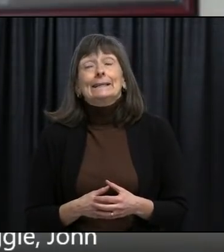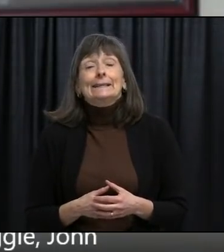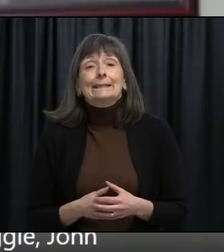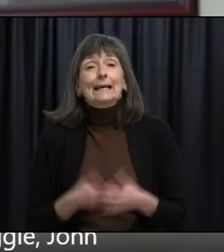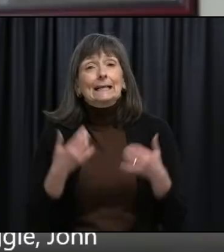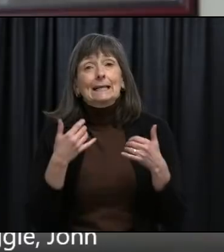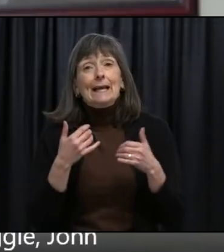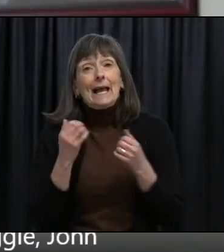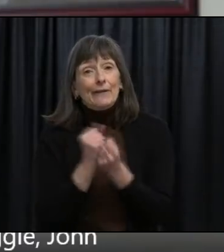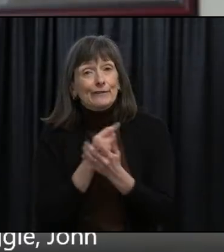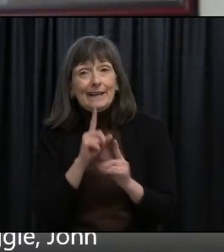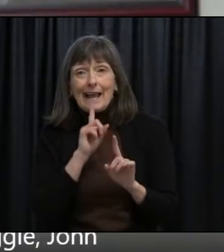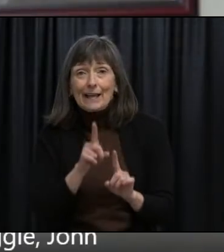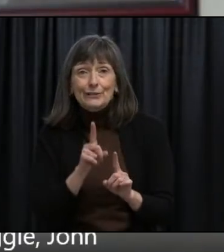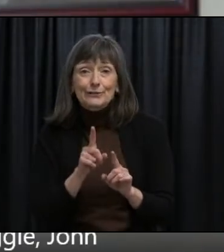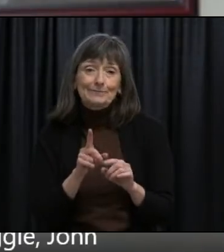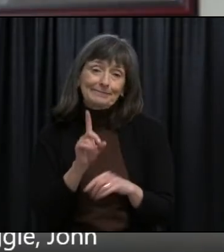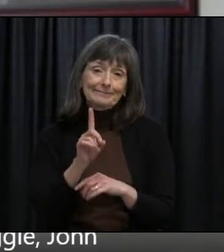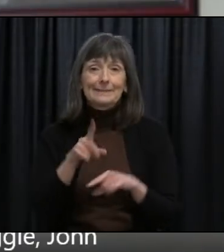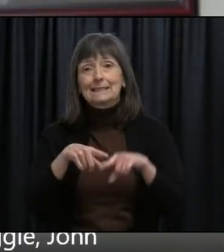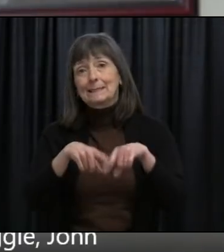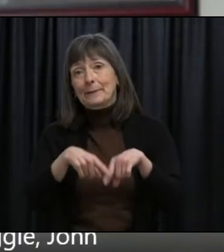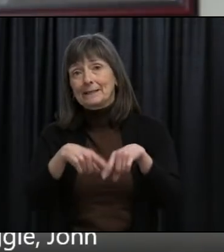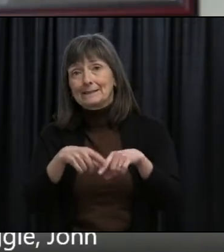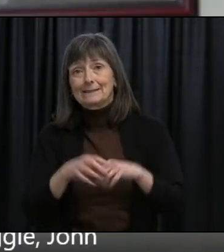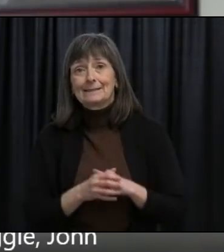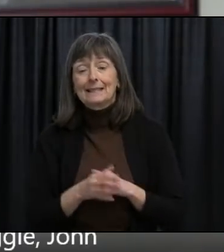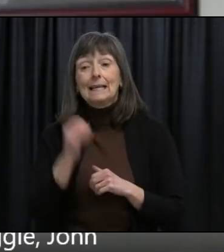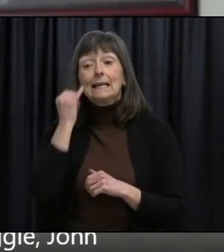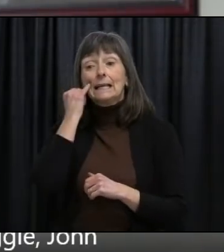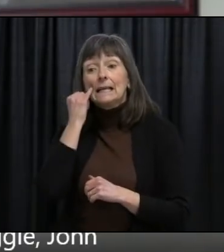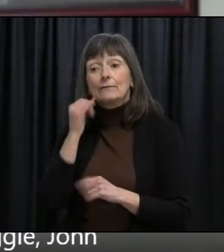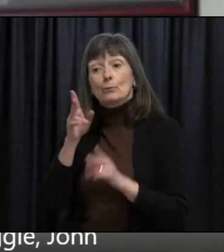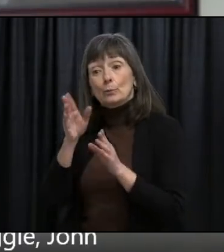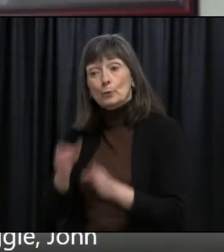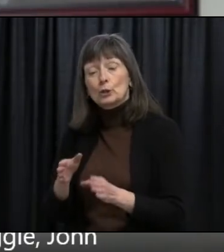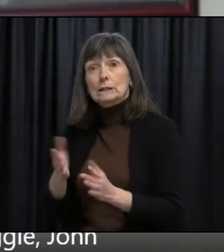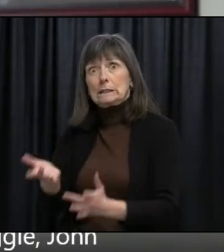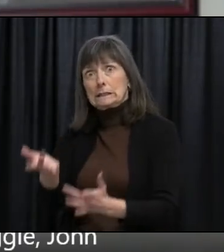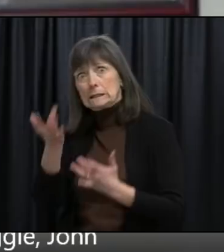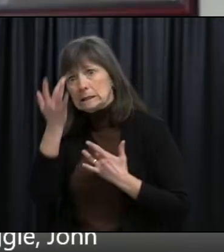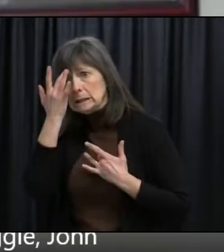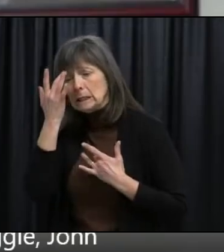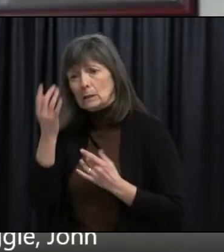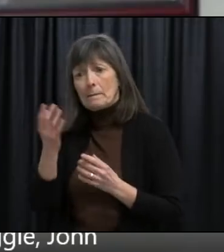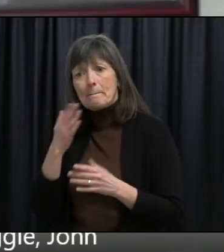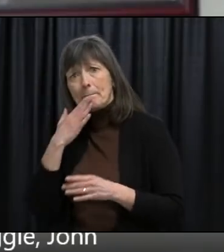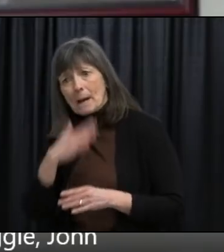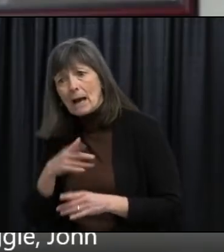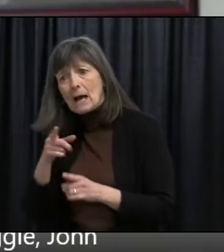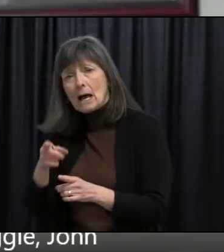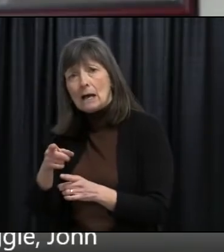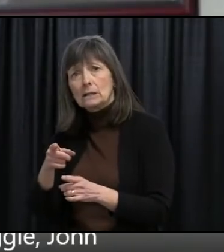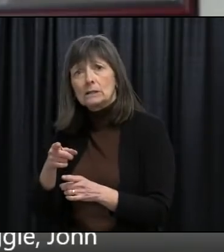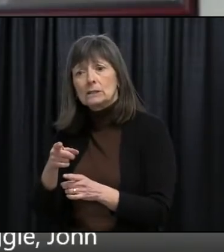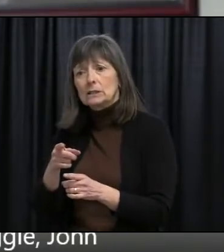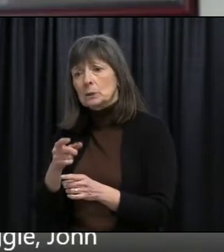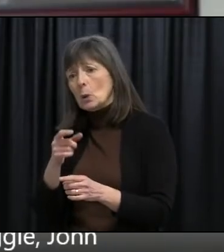a stable patient, and they do exist in intensive care, then you can kind of share those